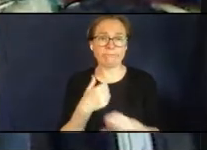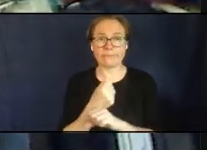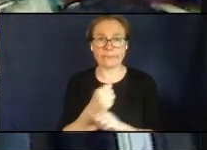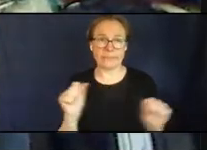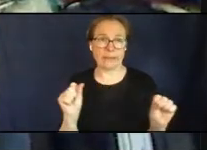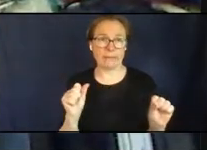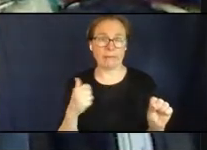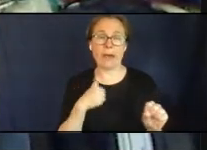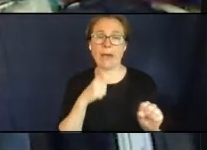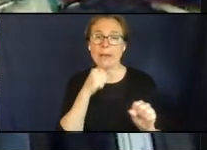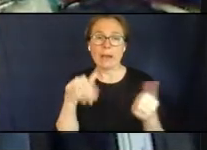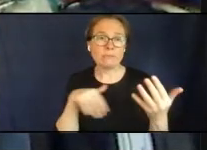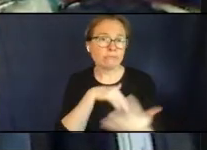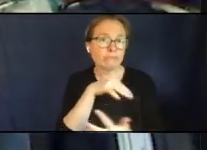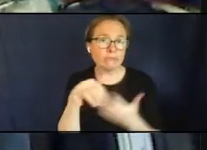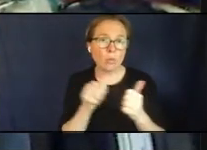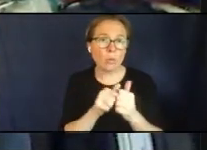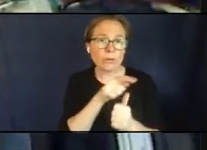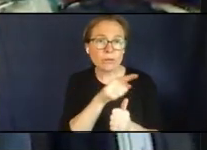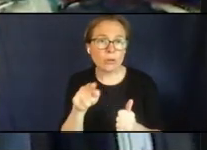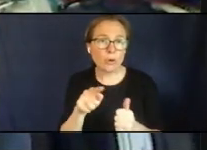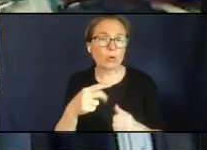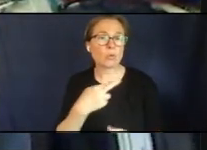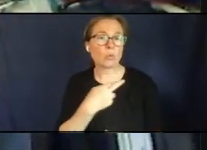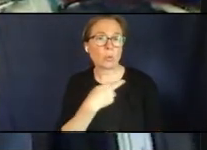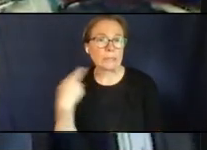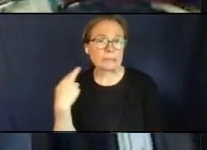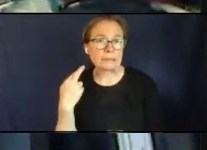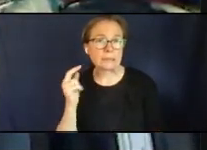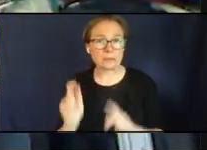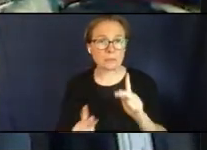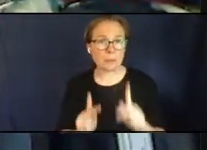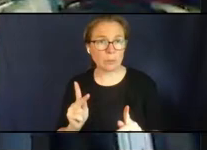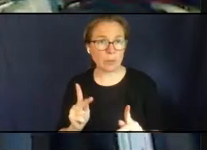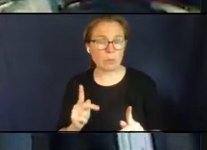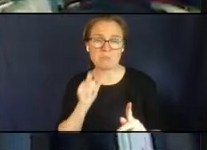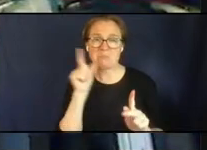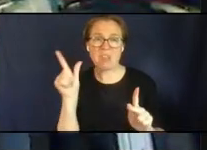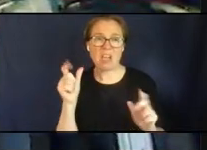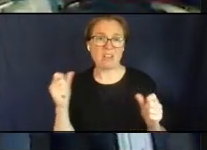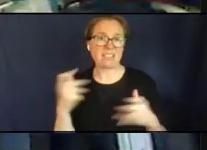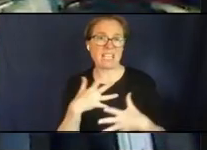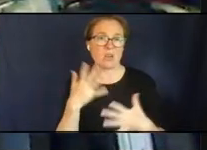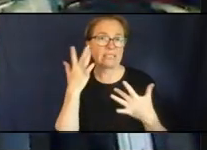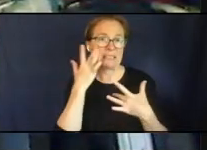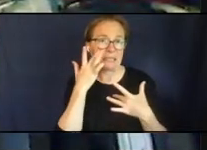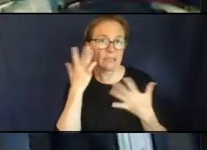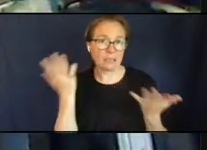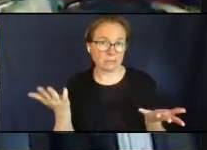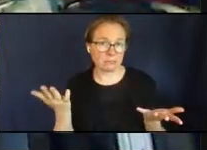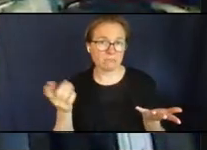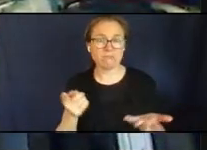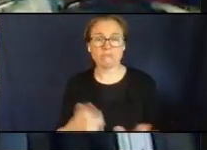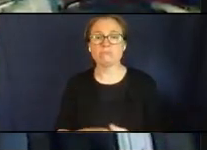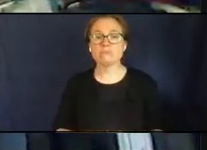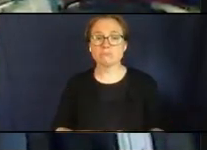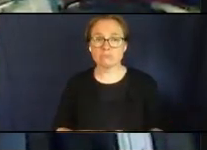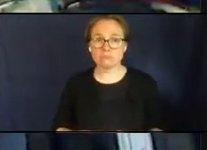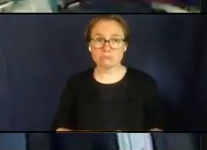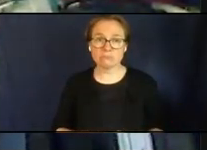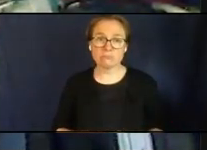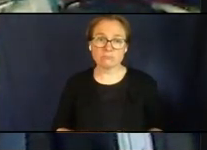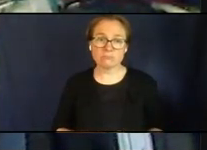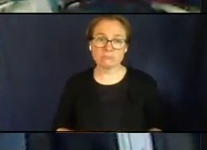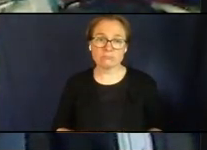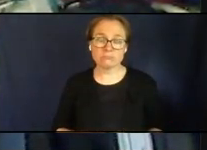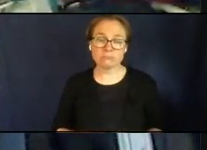are at risk, that they don't fear that they're going to get sick, even though they understand that they really might.